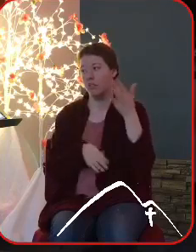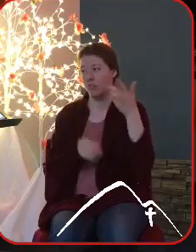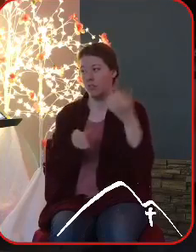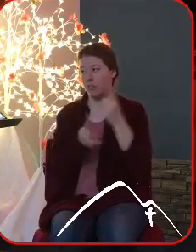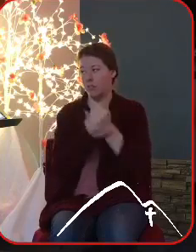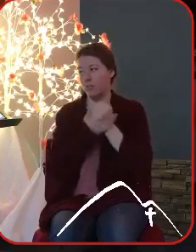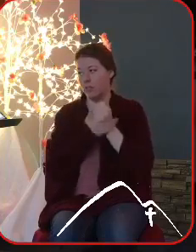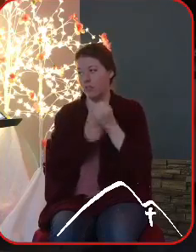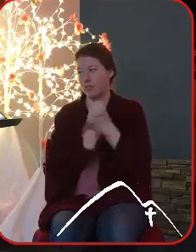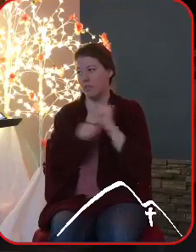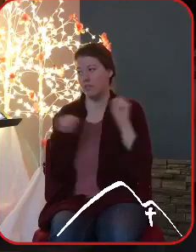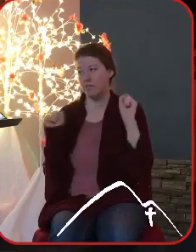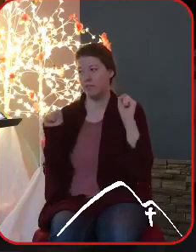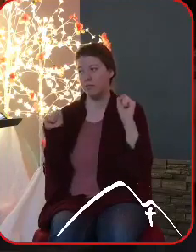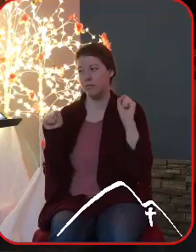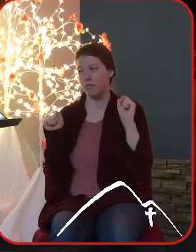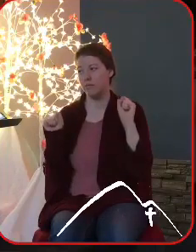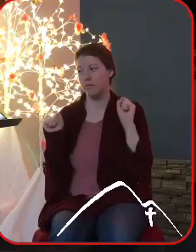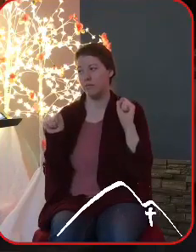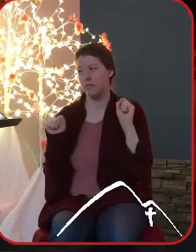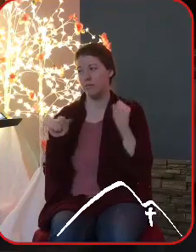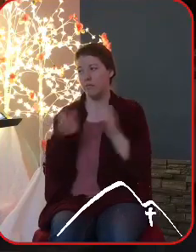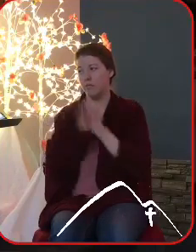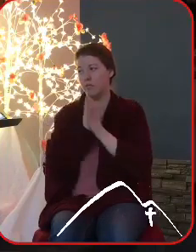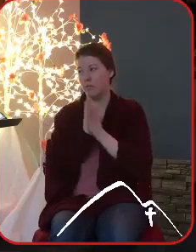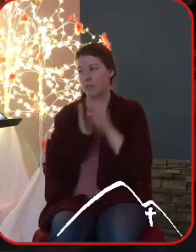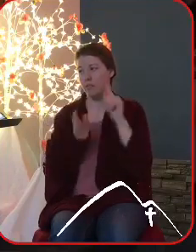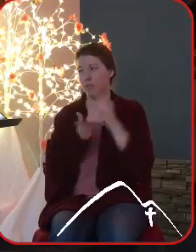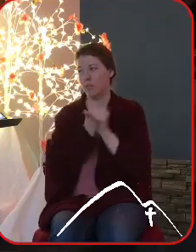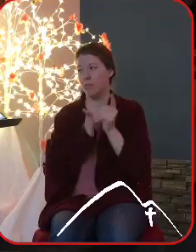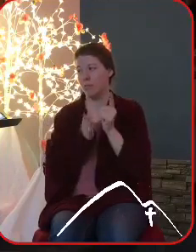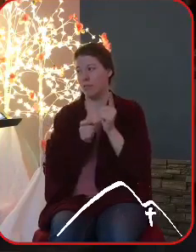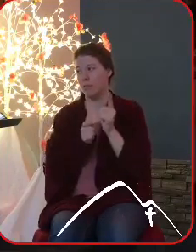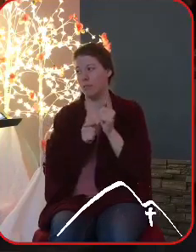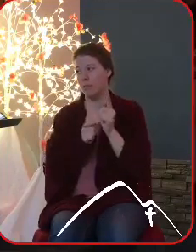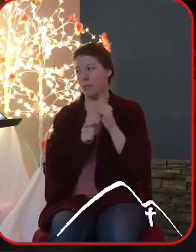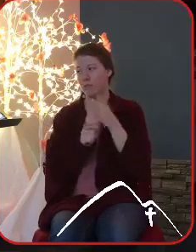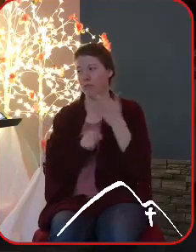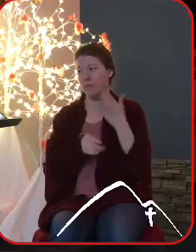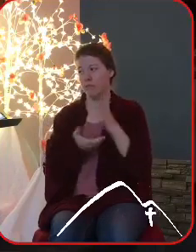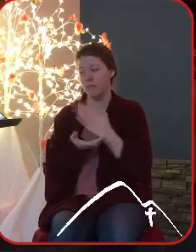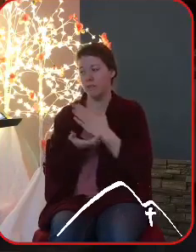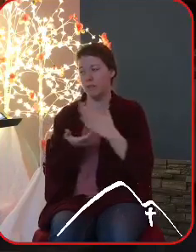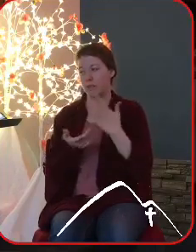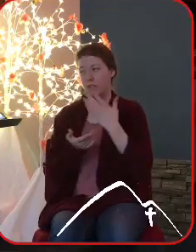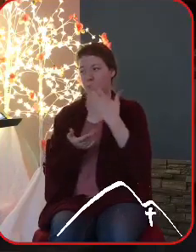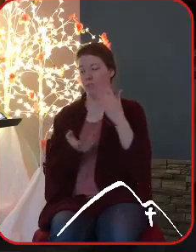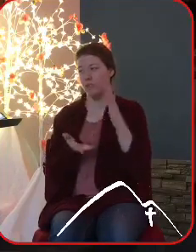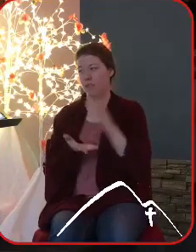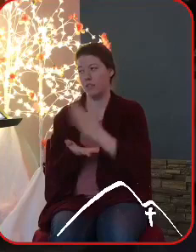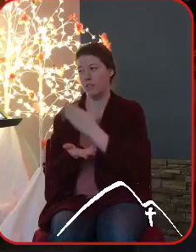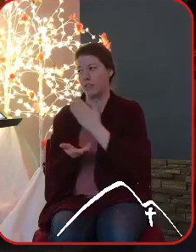And I just pray that in this moment that we're going to sing this song, Lord, that we are just going to